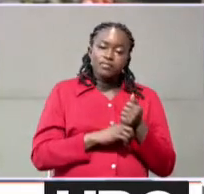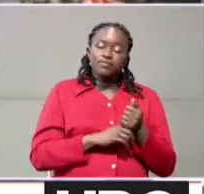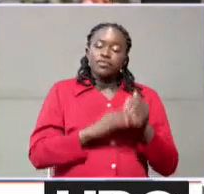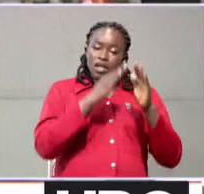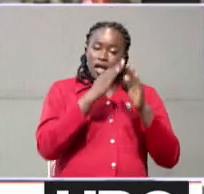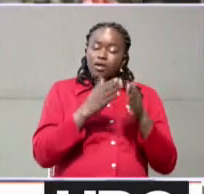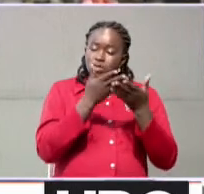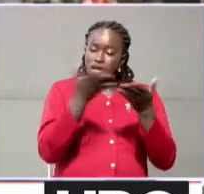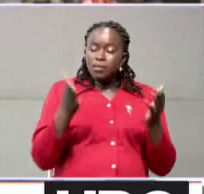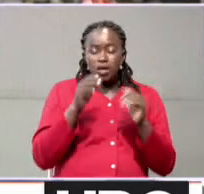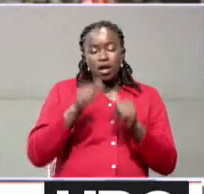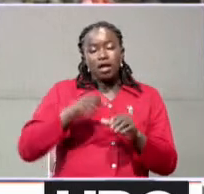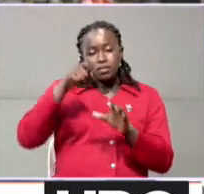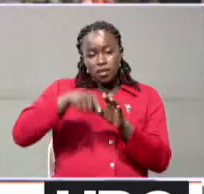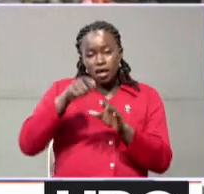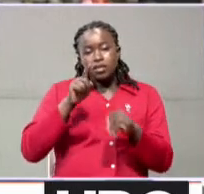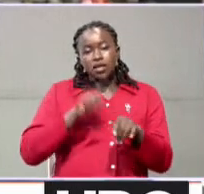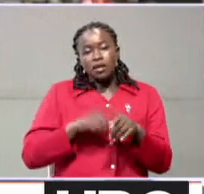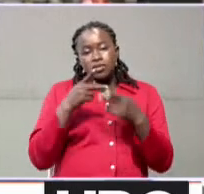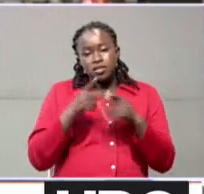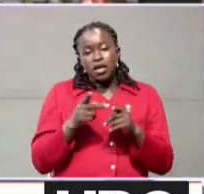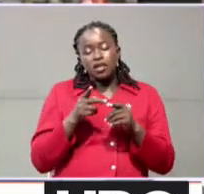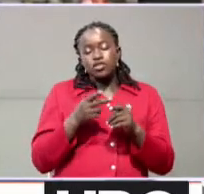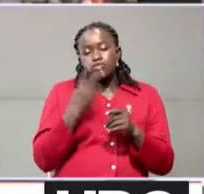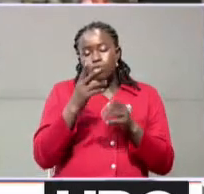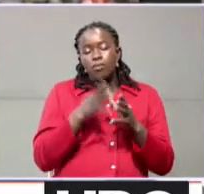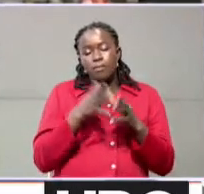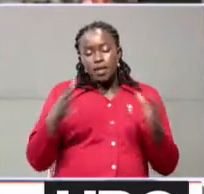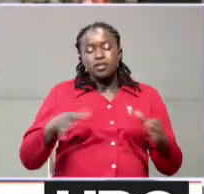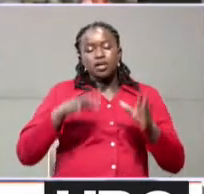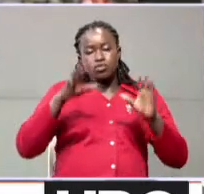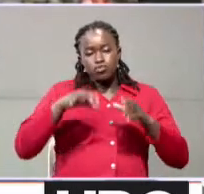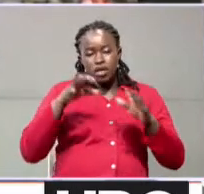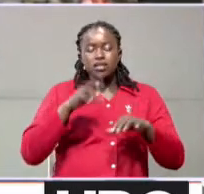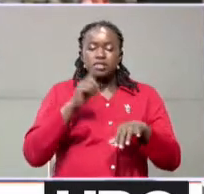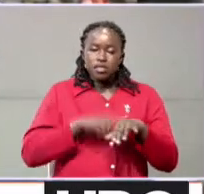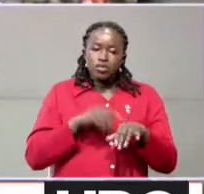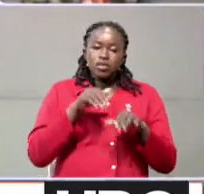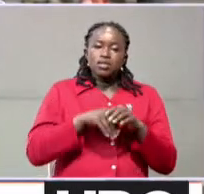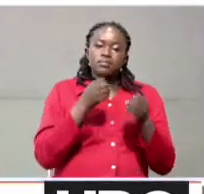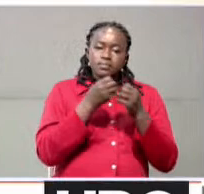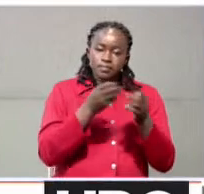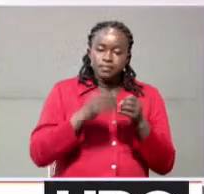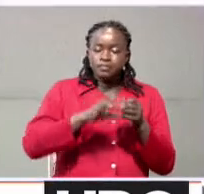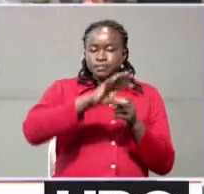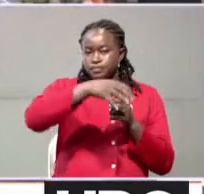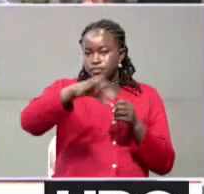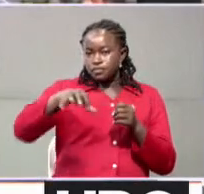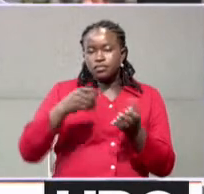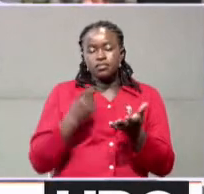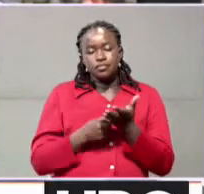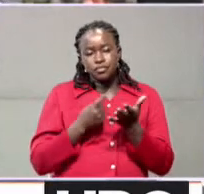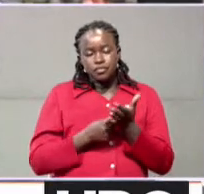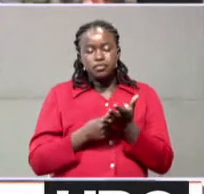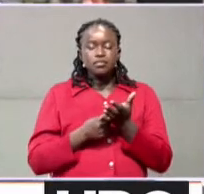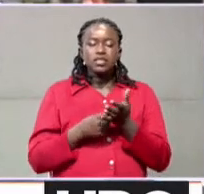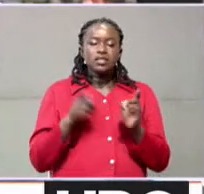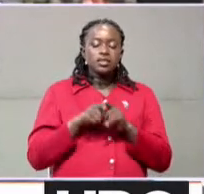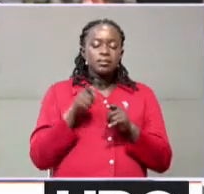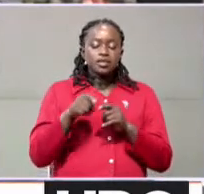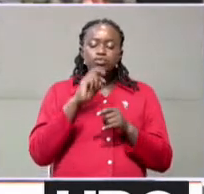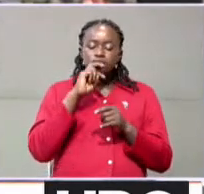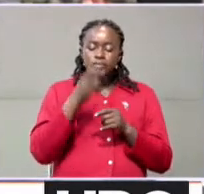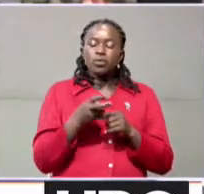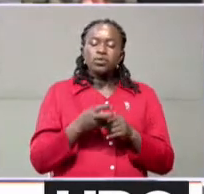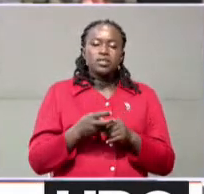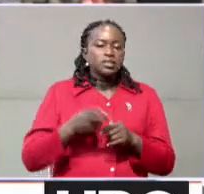plant their crops by the start of the two major rain seasons in the most parts of the country this response is not